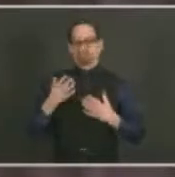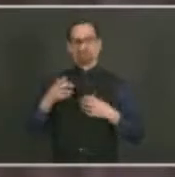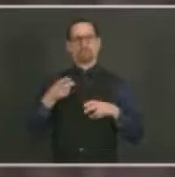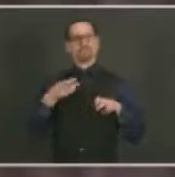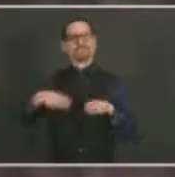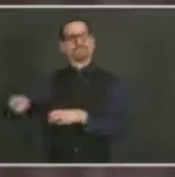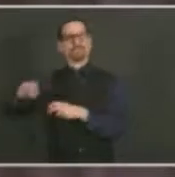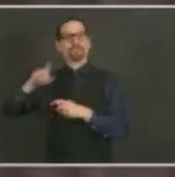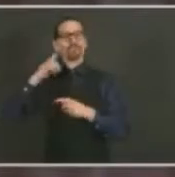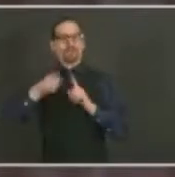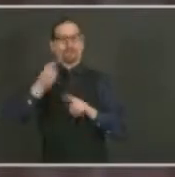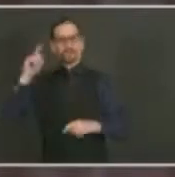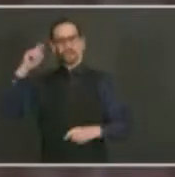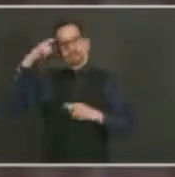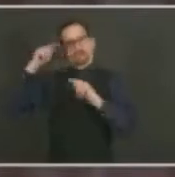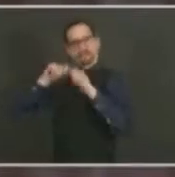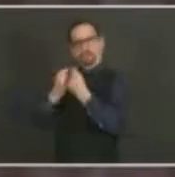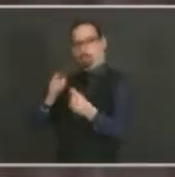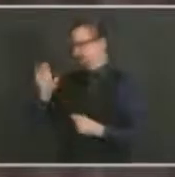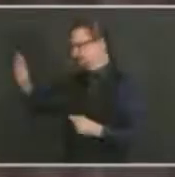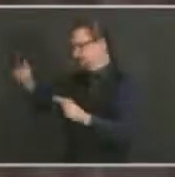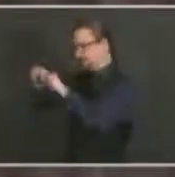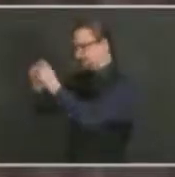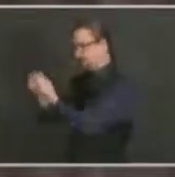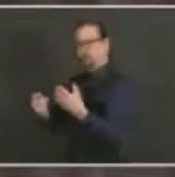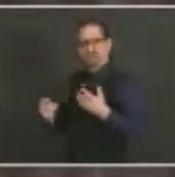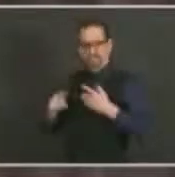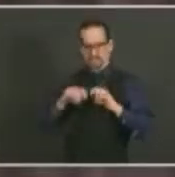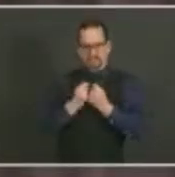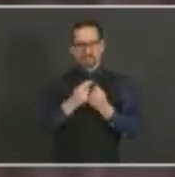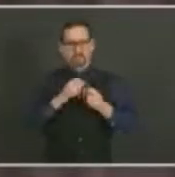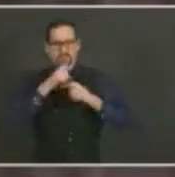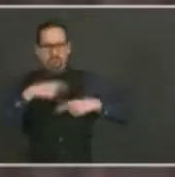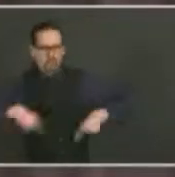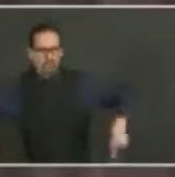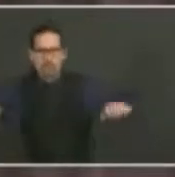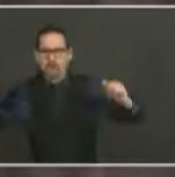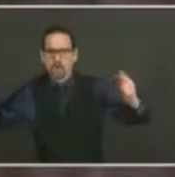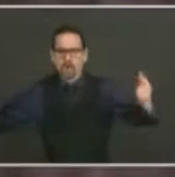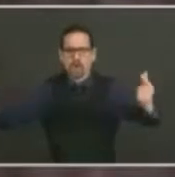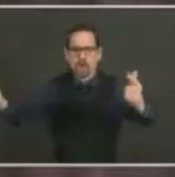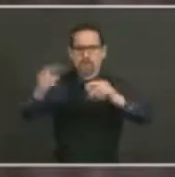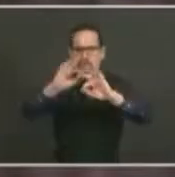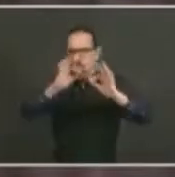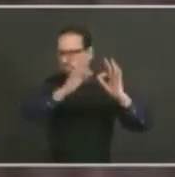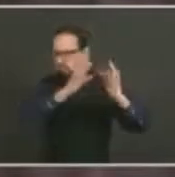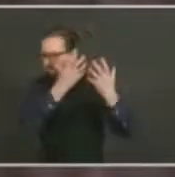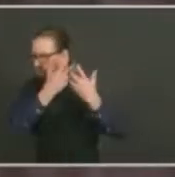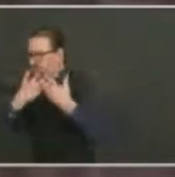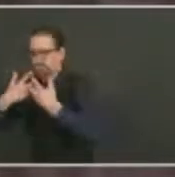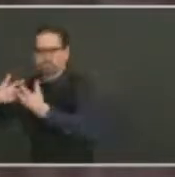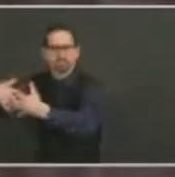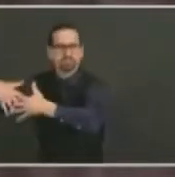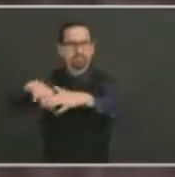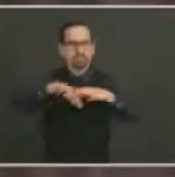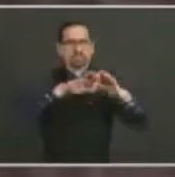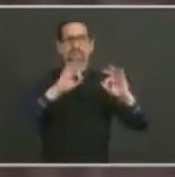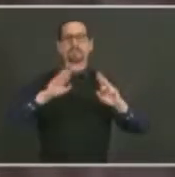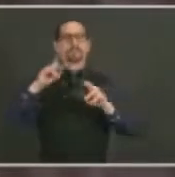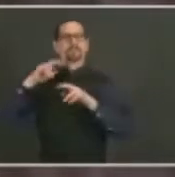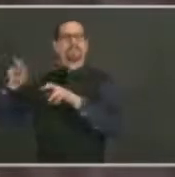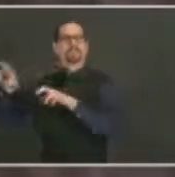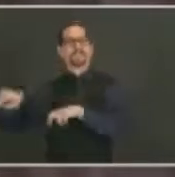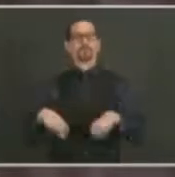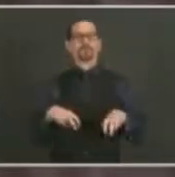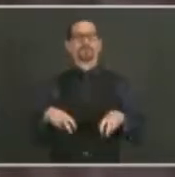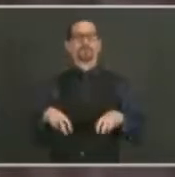vaccine distribution and building capacity at the municipal level. It was a great, informative meeting. It was